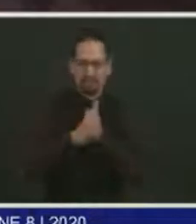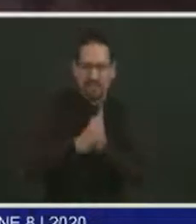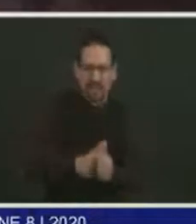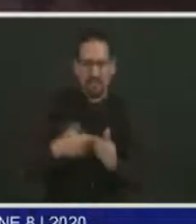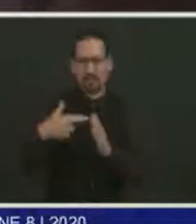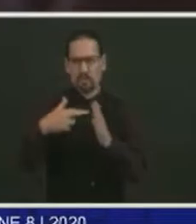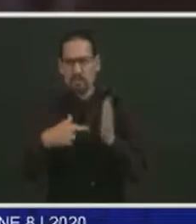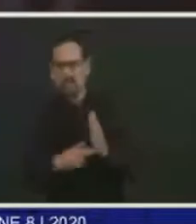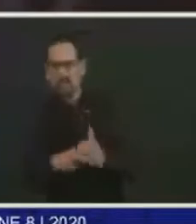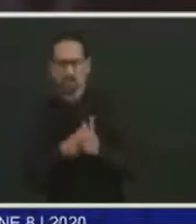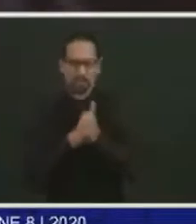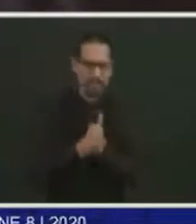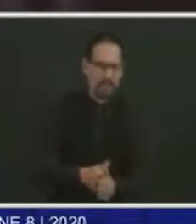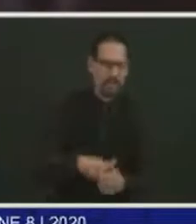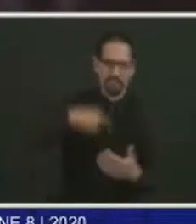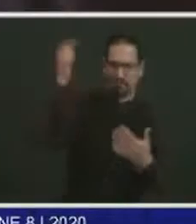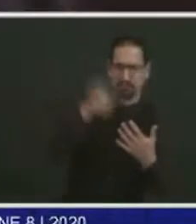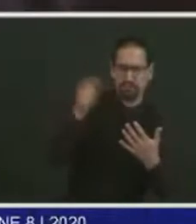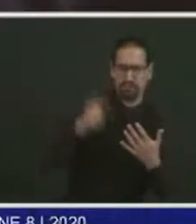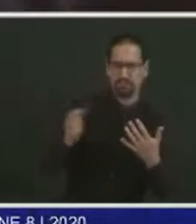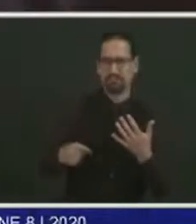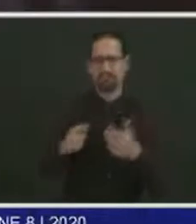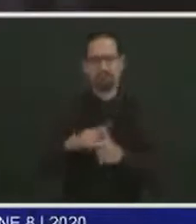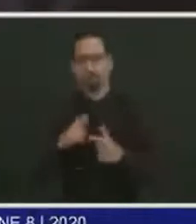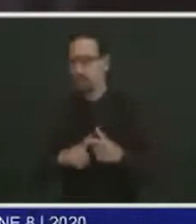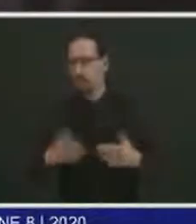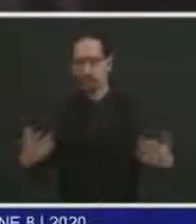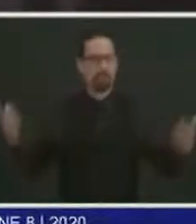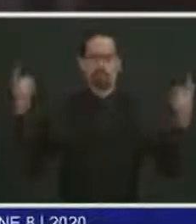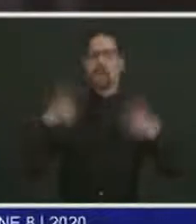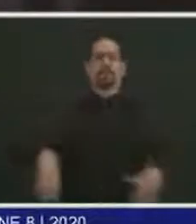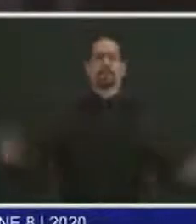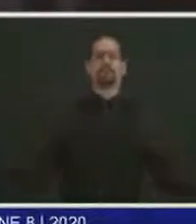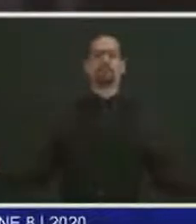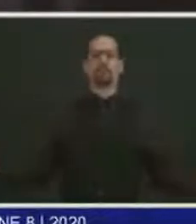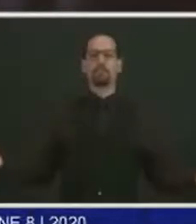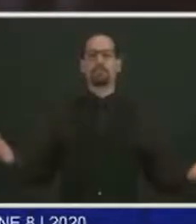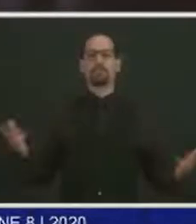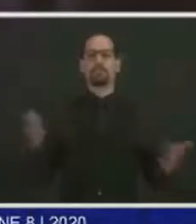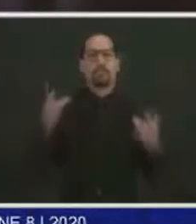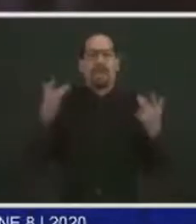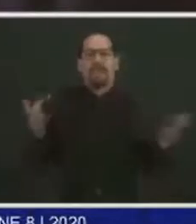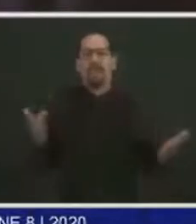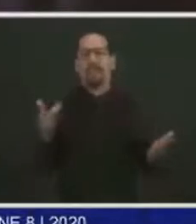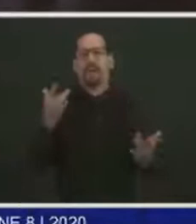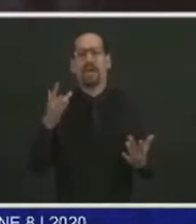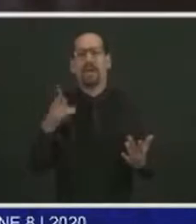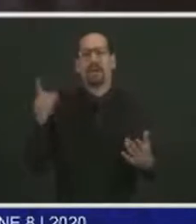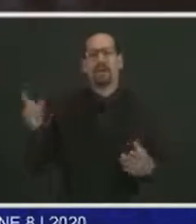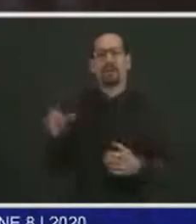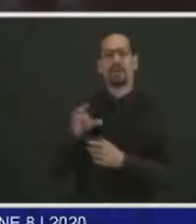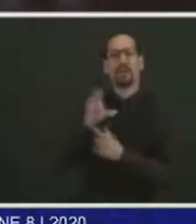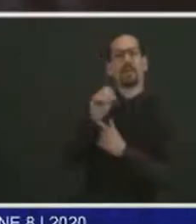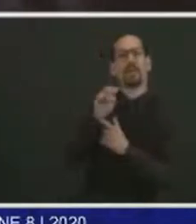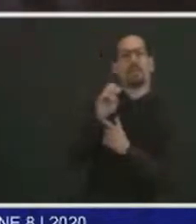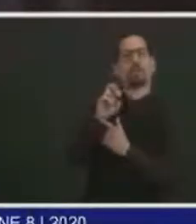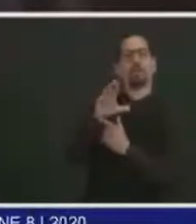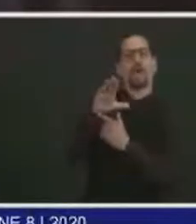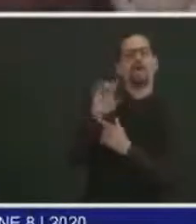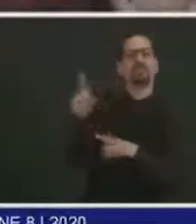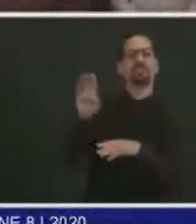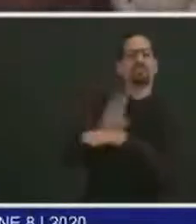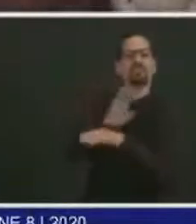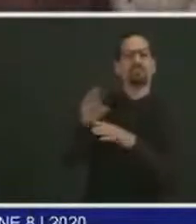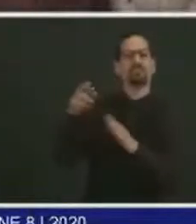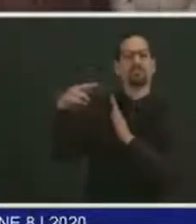you, in that setting? So then the other question is, why is Commerce even involved in this? Yes, when so this, DVR and DOH, which is